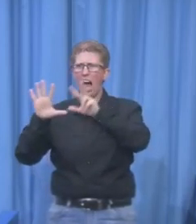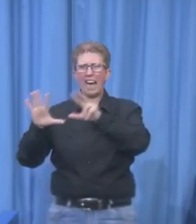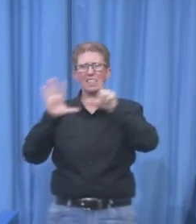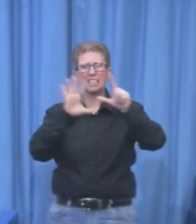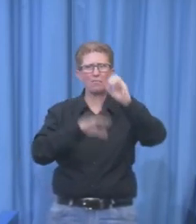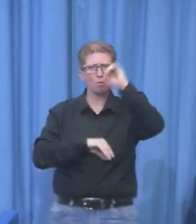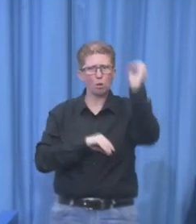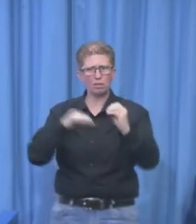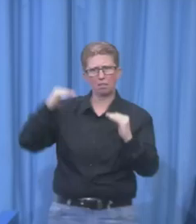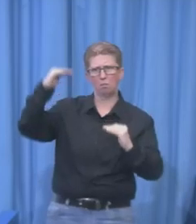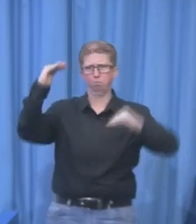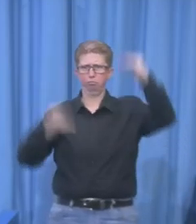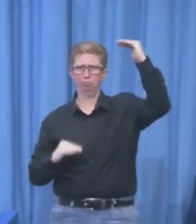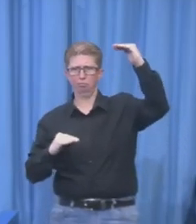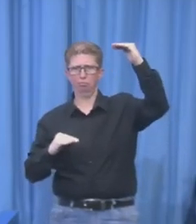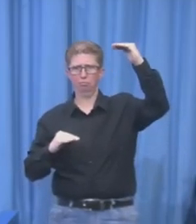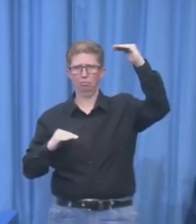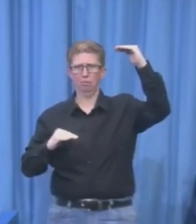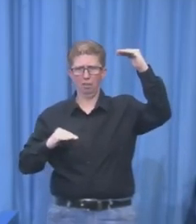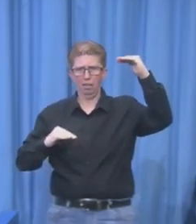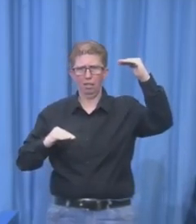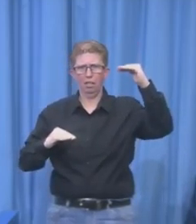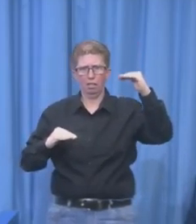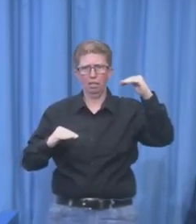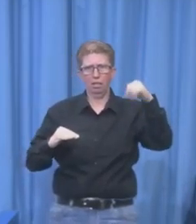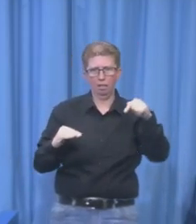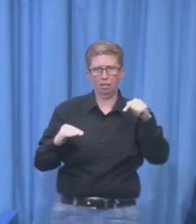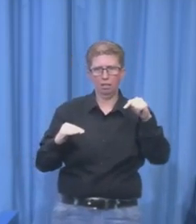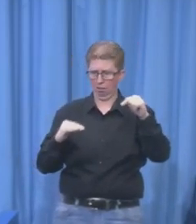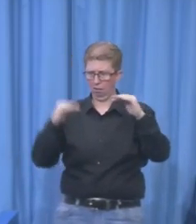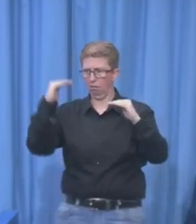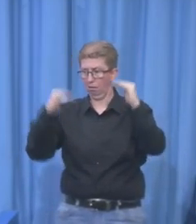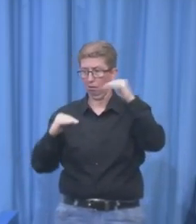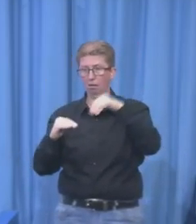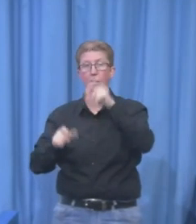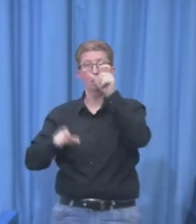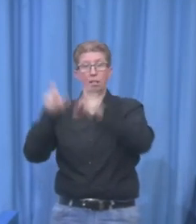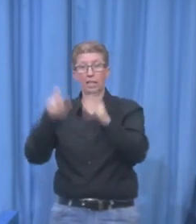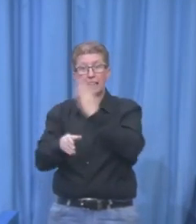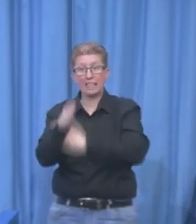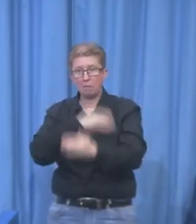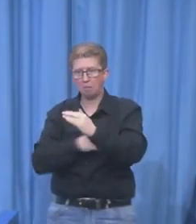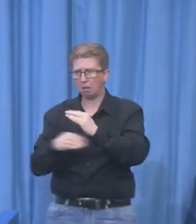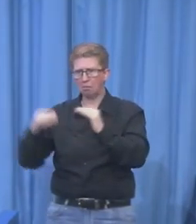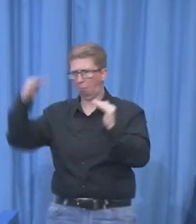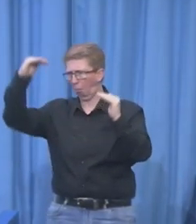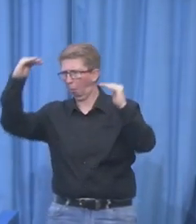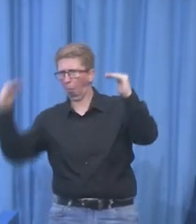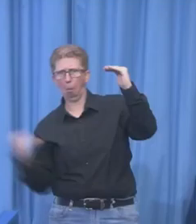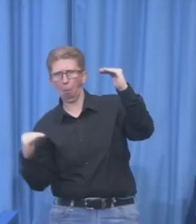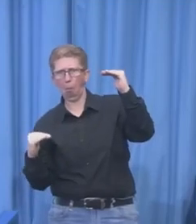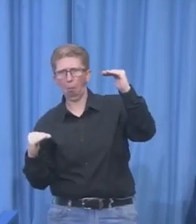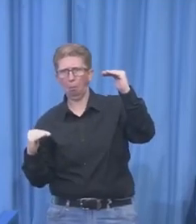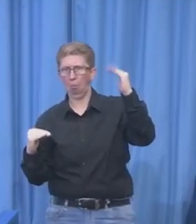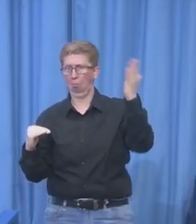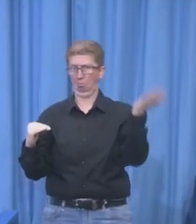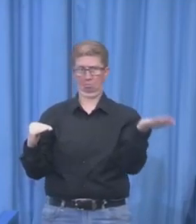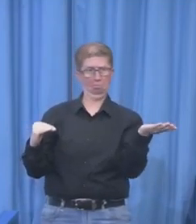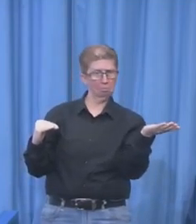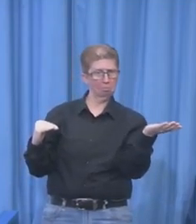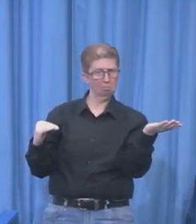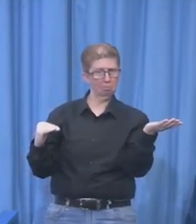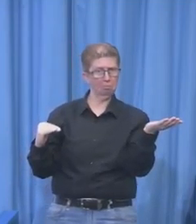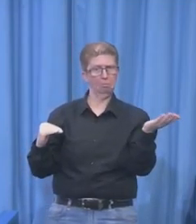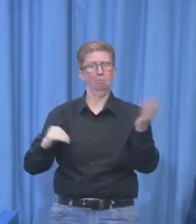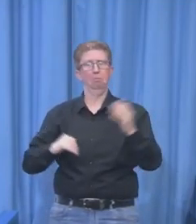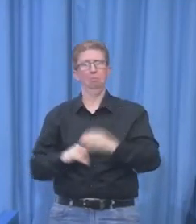35% comparing to 78% of the population. So we're here for 2 days.